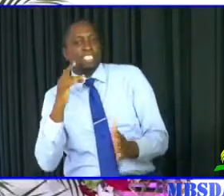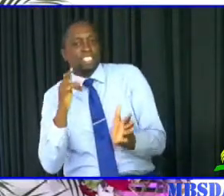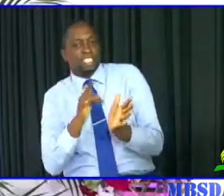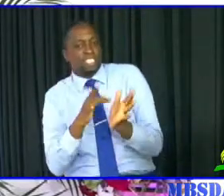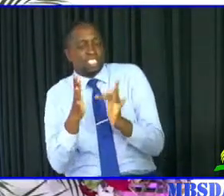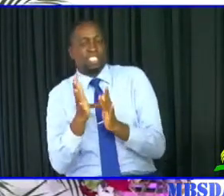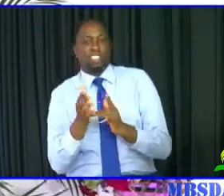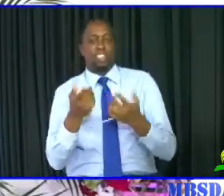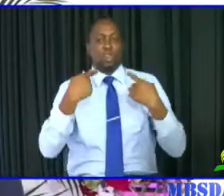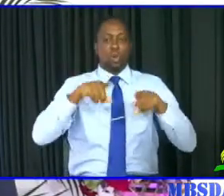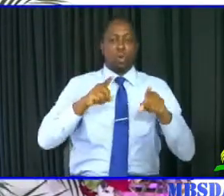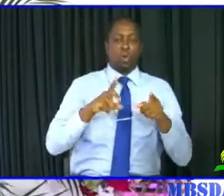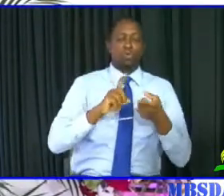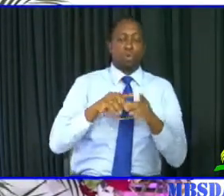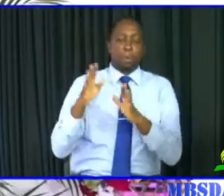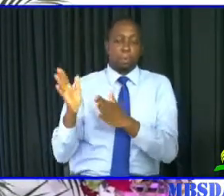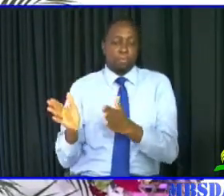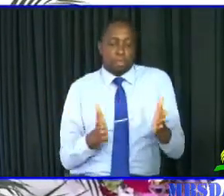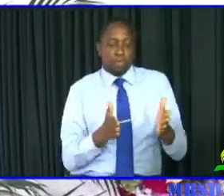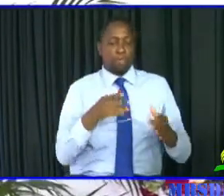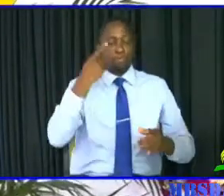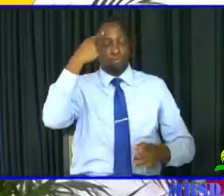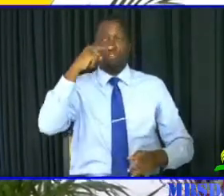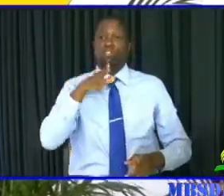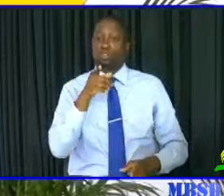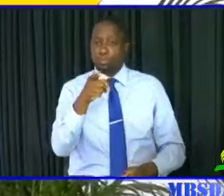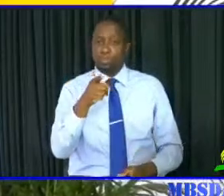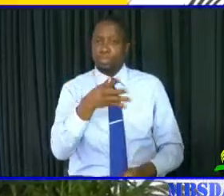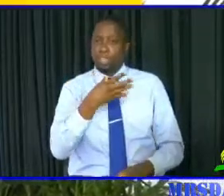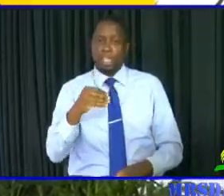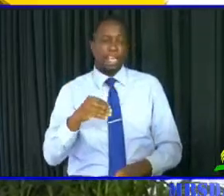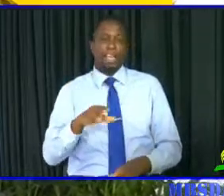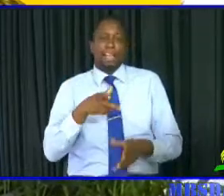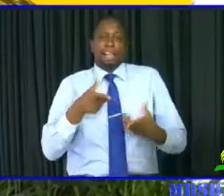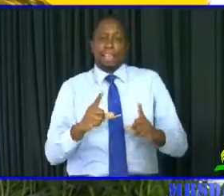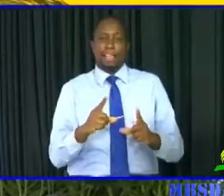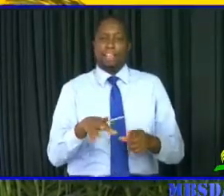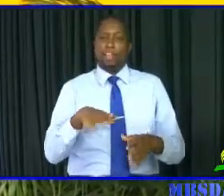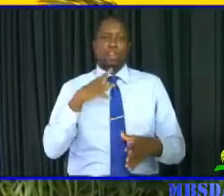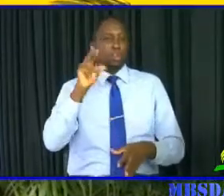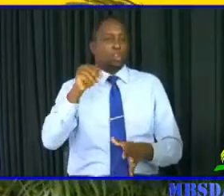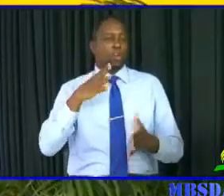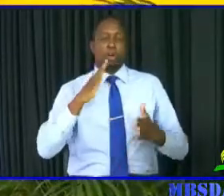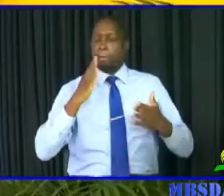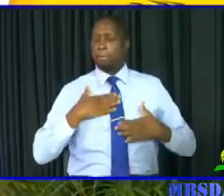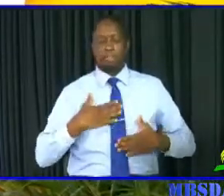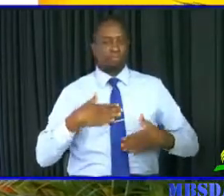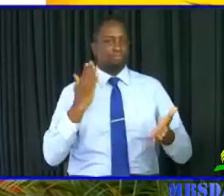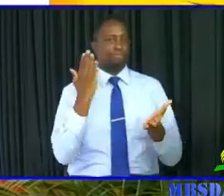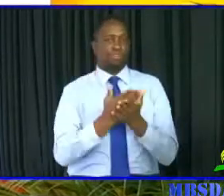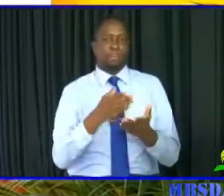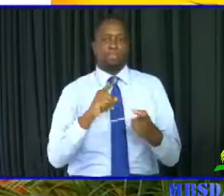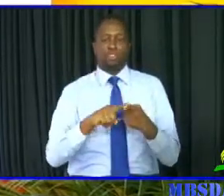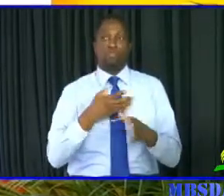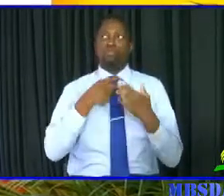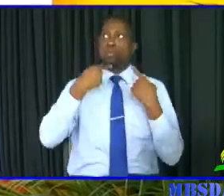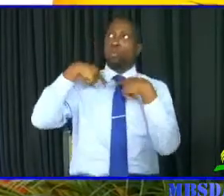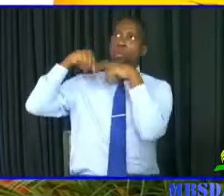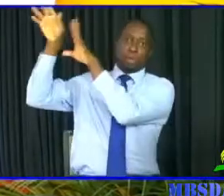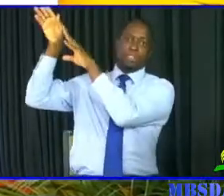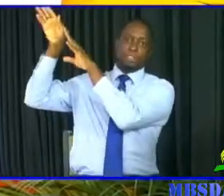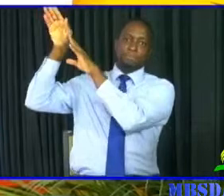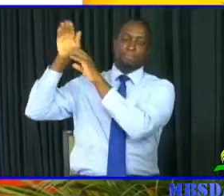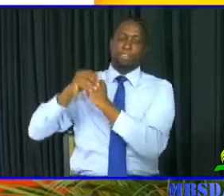should allow nothing and no one to prevent you from entering. Now, my beloved brothers and sisters, as we consider